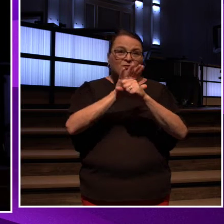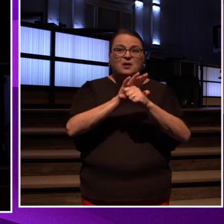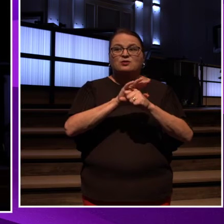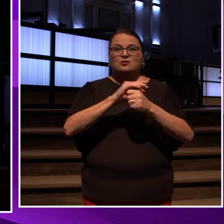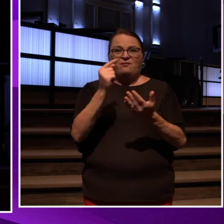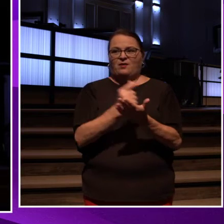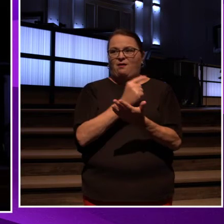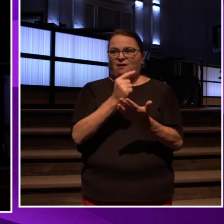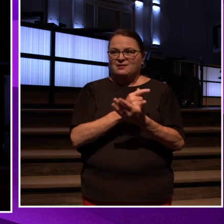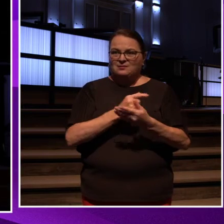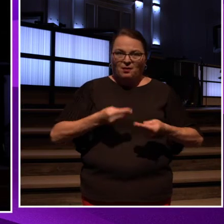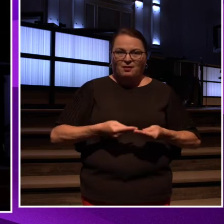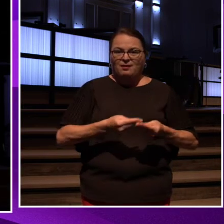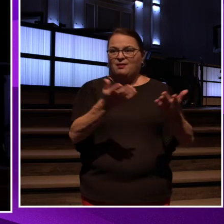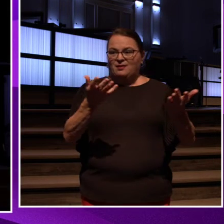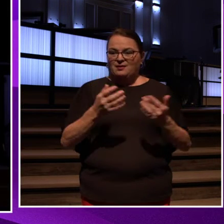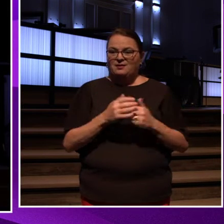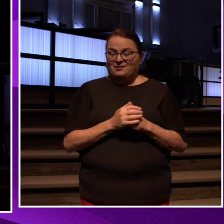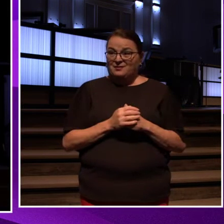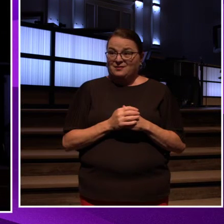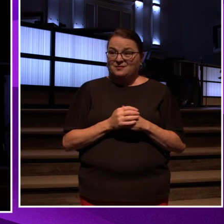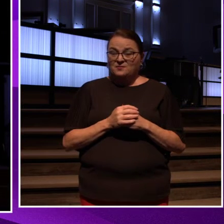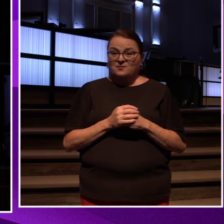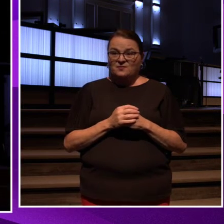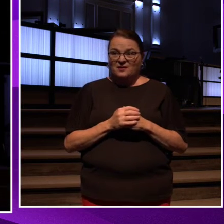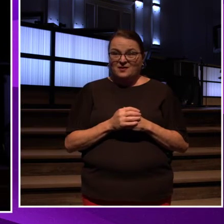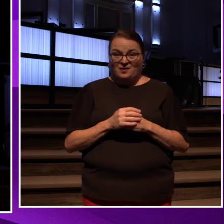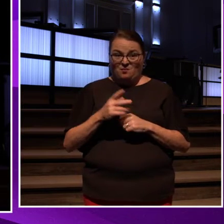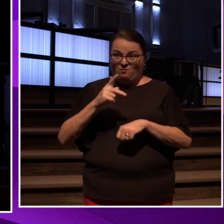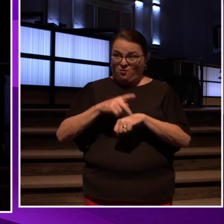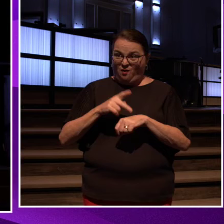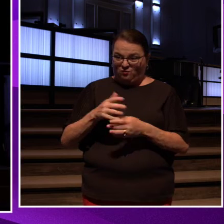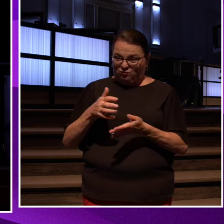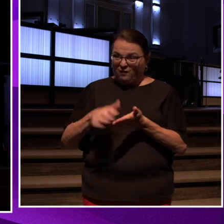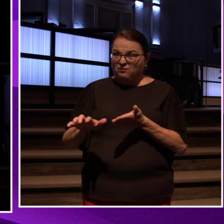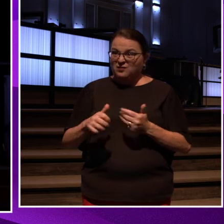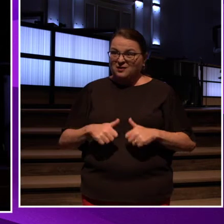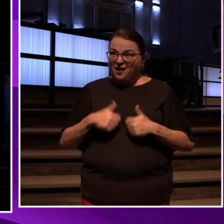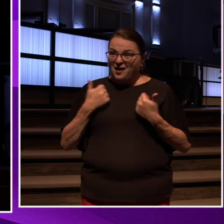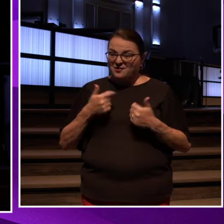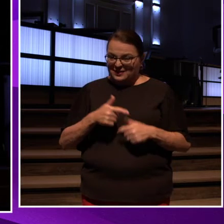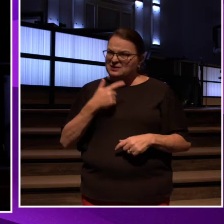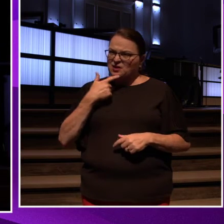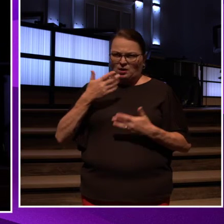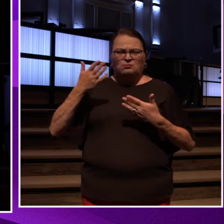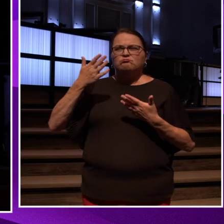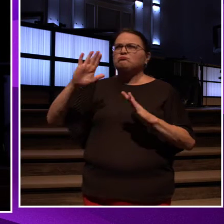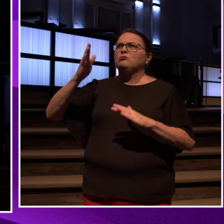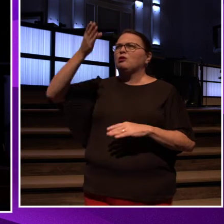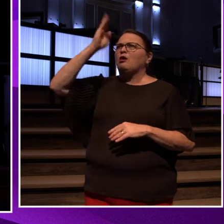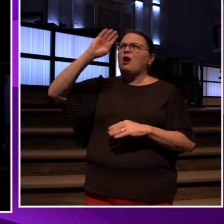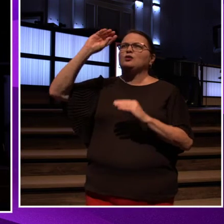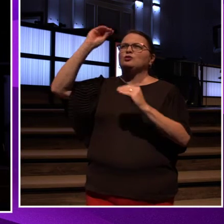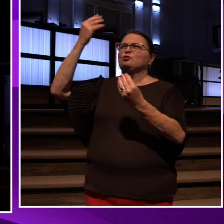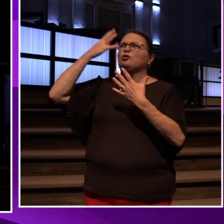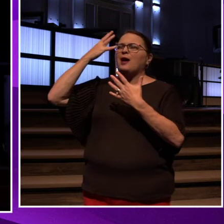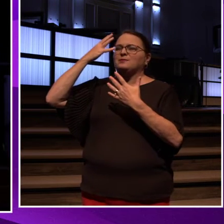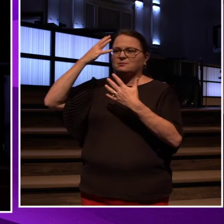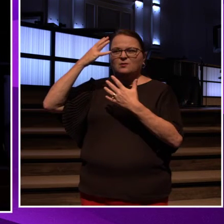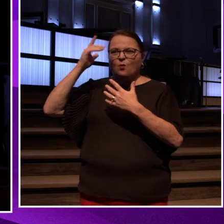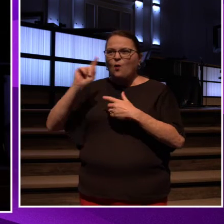gospel." Boy, you're talking about a rough spot. He was seeing God's grace while he was in a jail cell? He